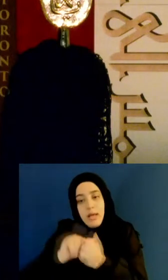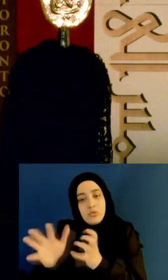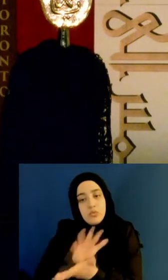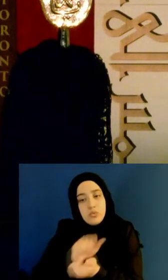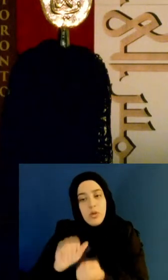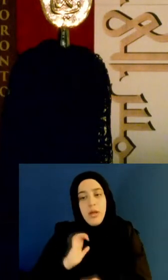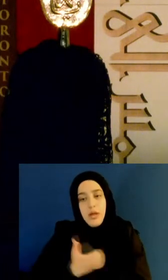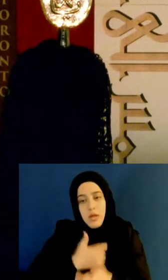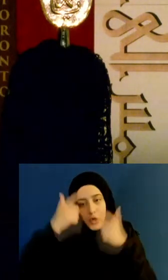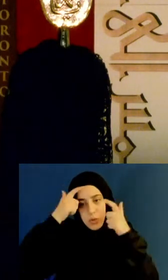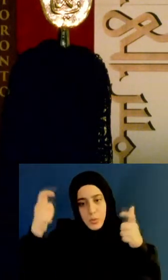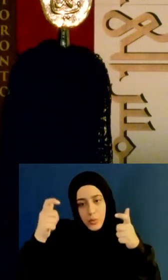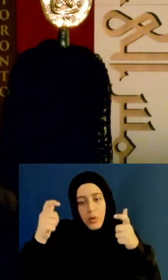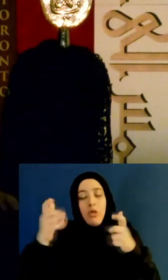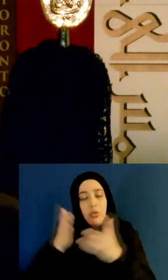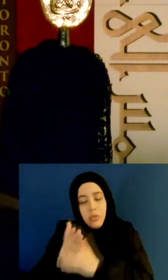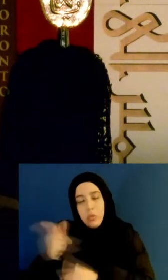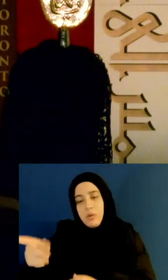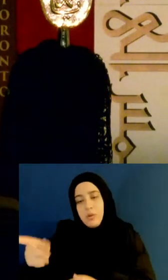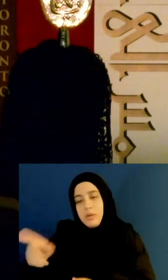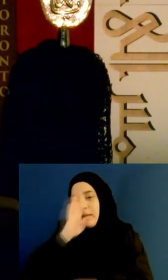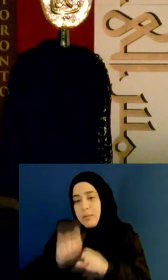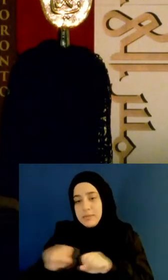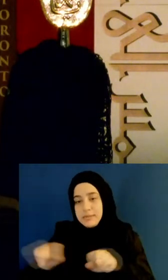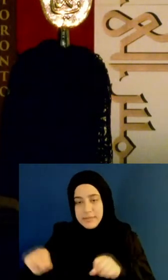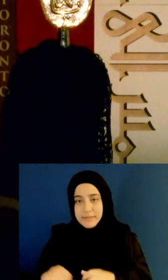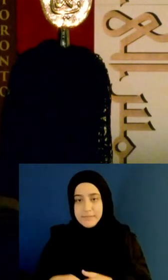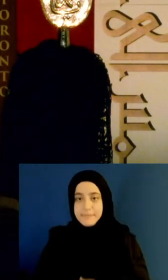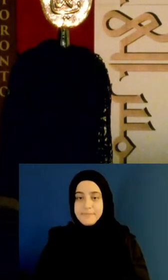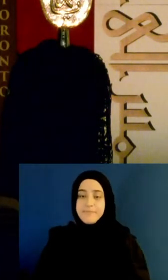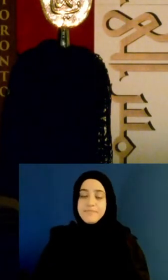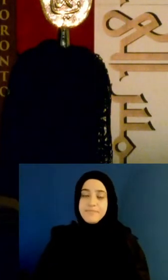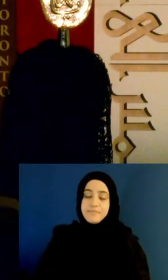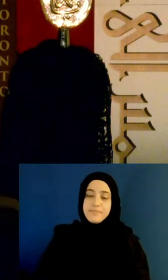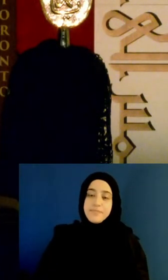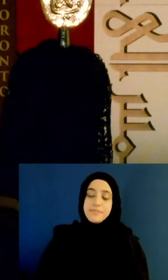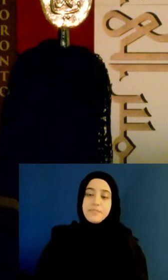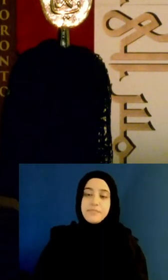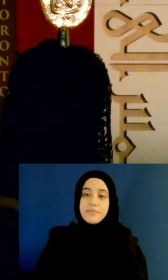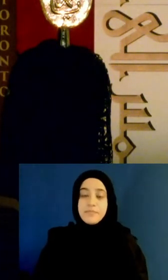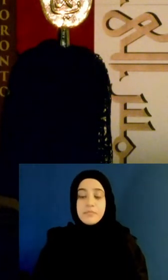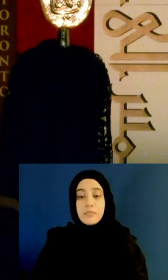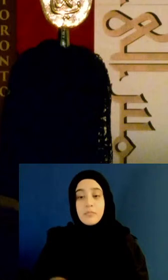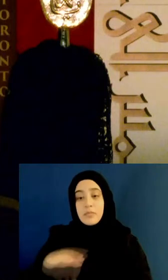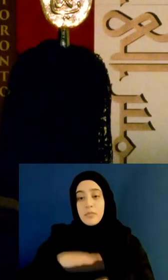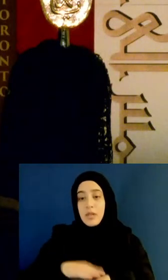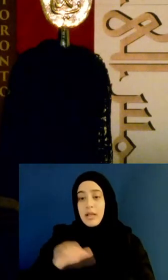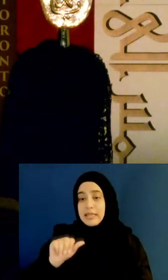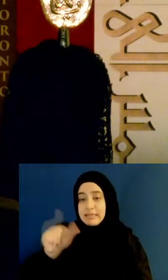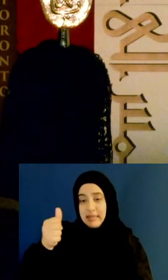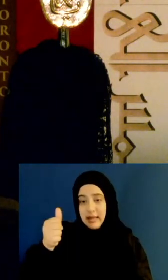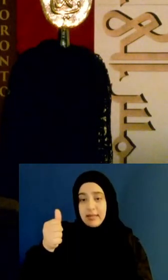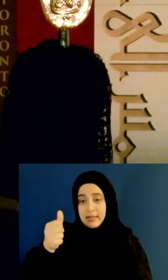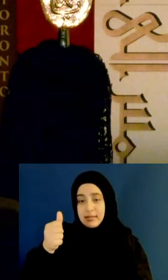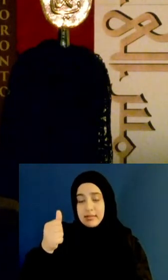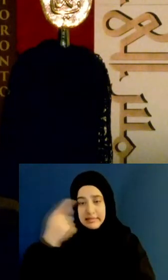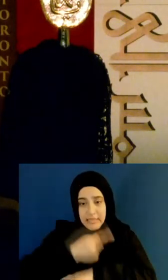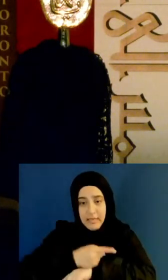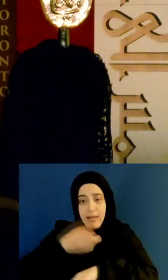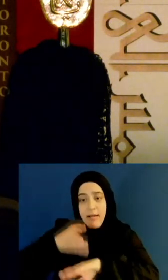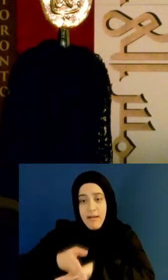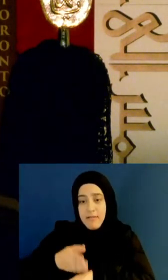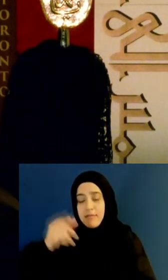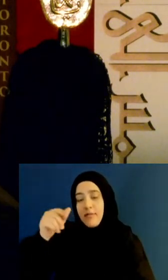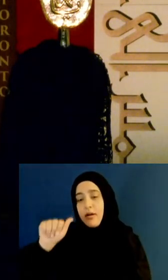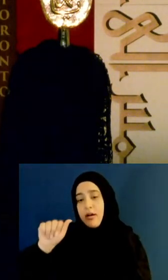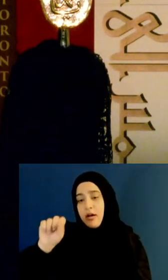Laylatul Jum'ah, Laylat Masaib of Imam al-Hussein. And the 10th after Ashura, Ahibba'i, Yawm Ashura